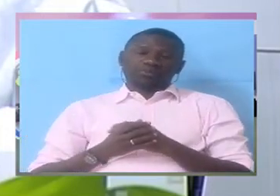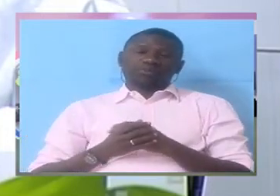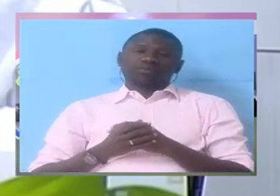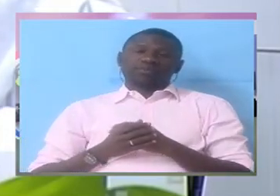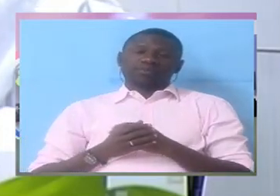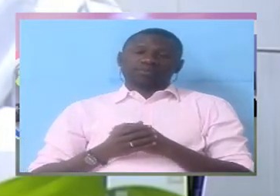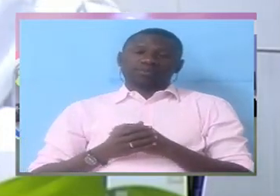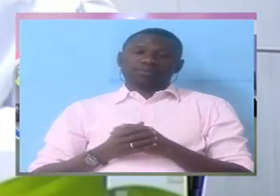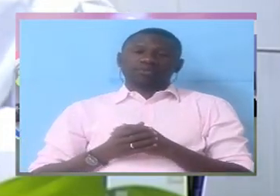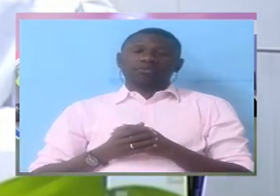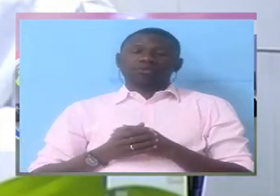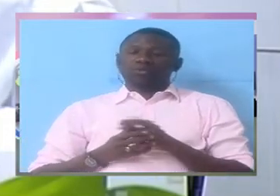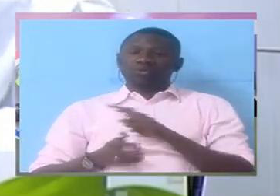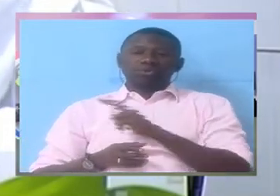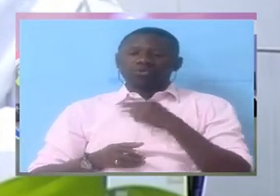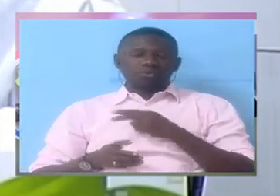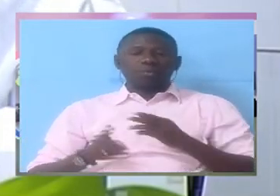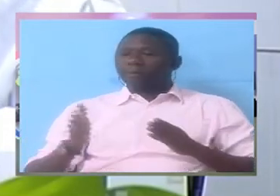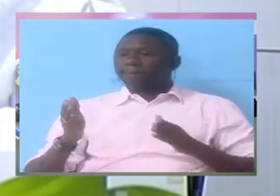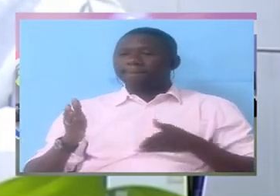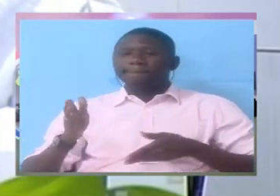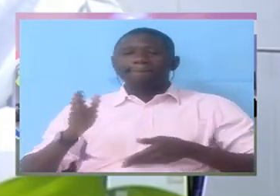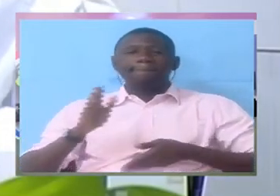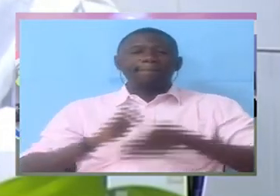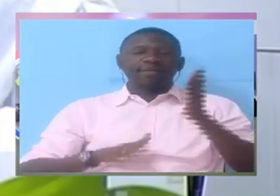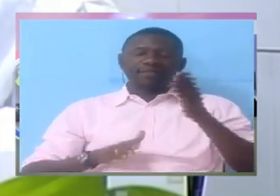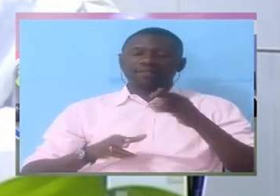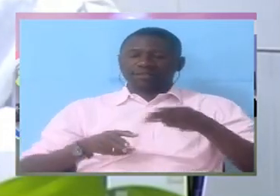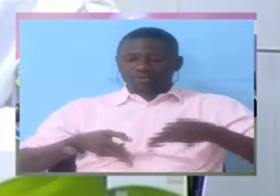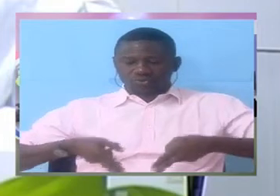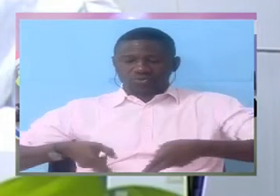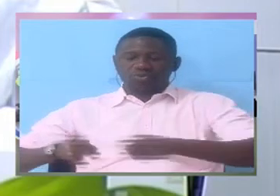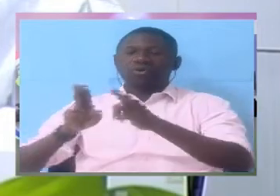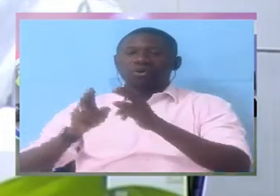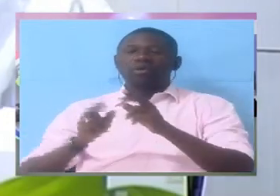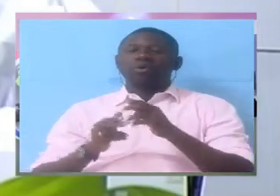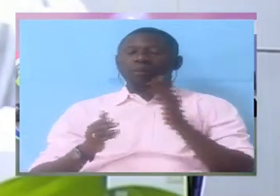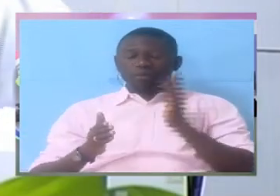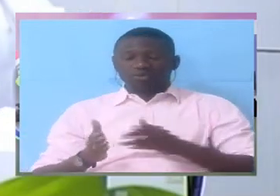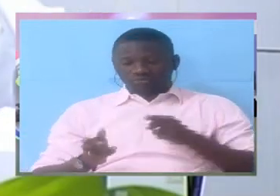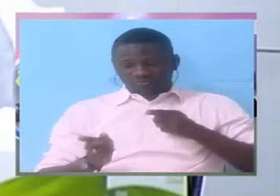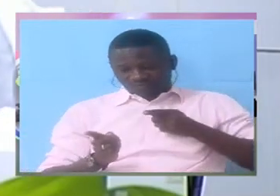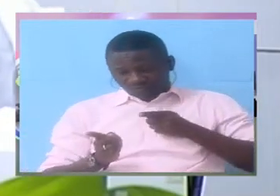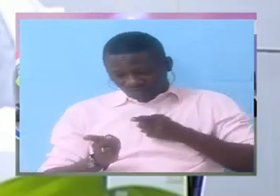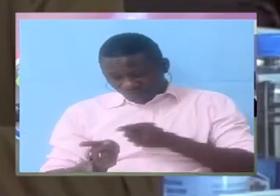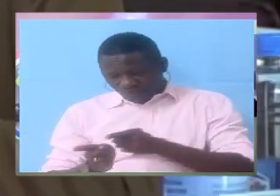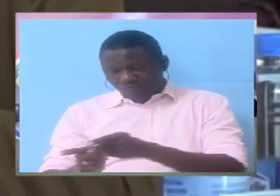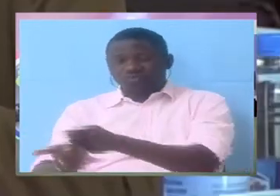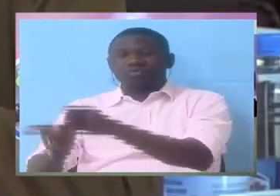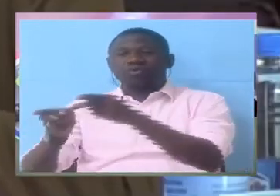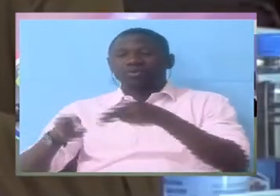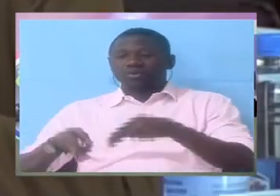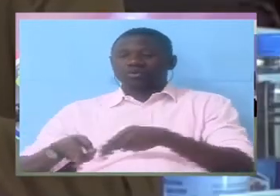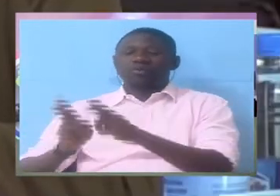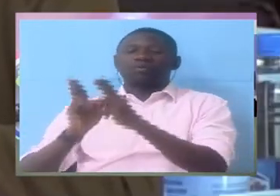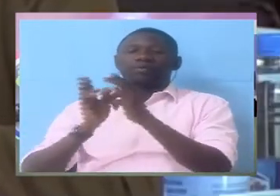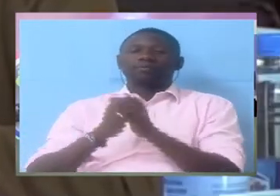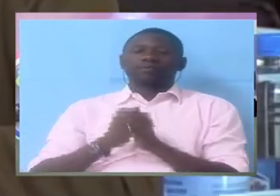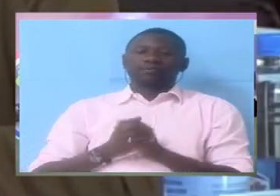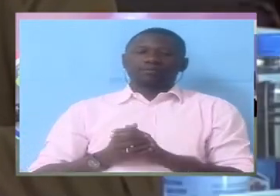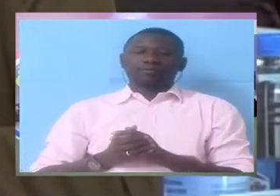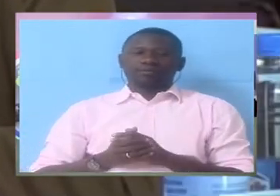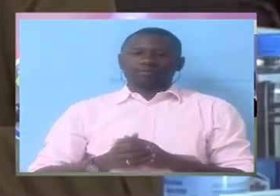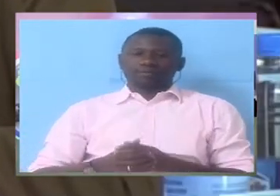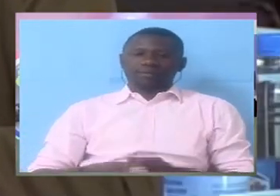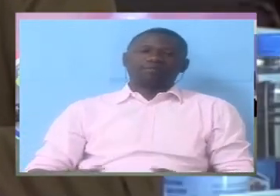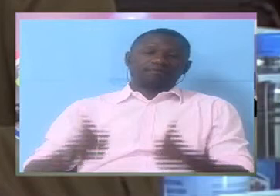So you cannot miss the runway. Fine, thank